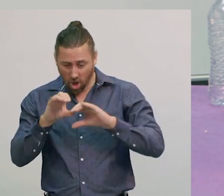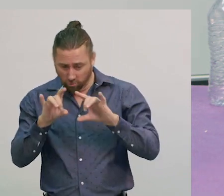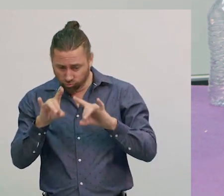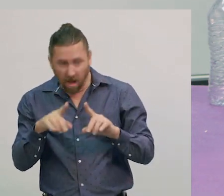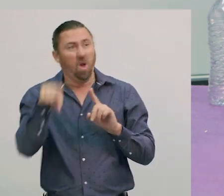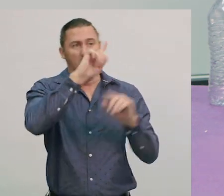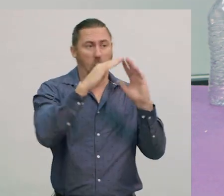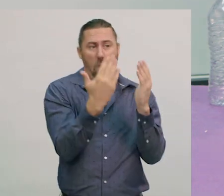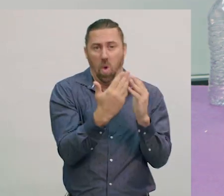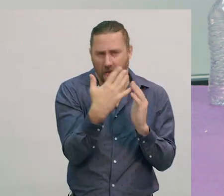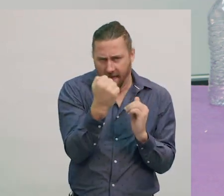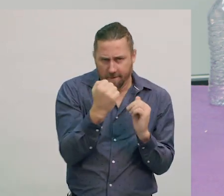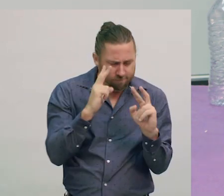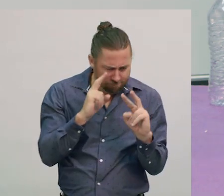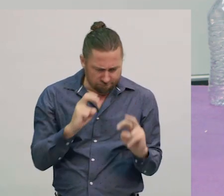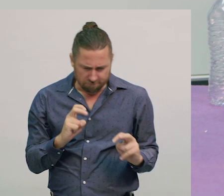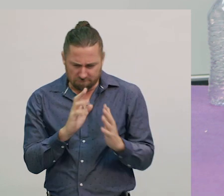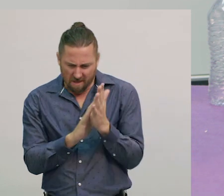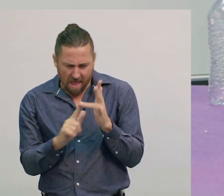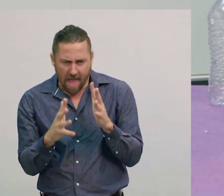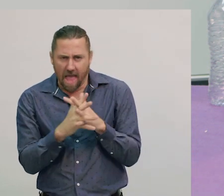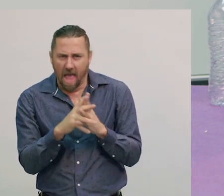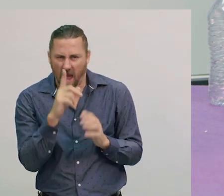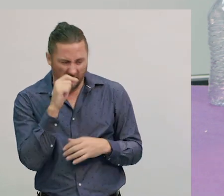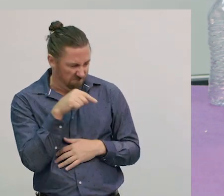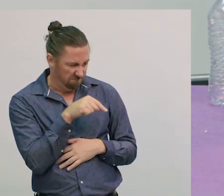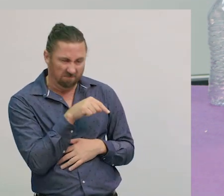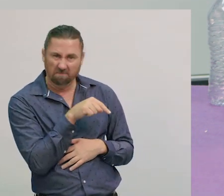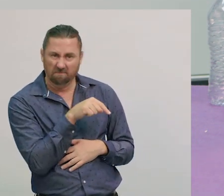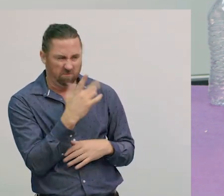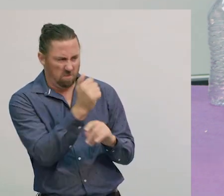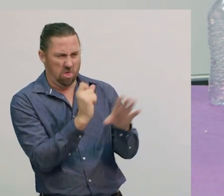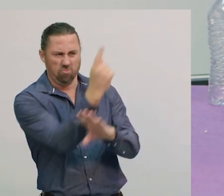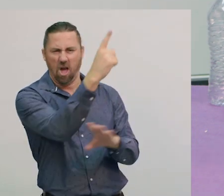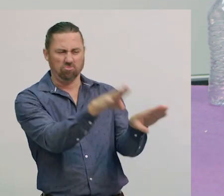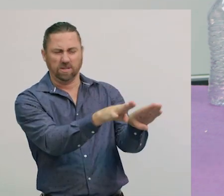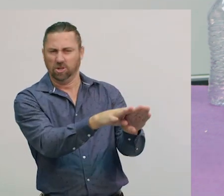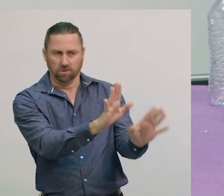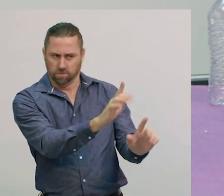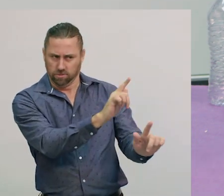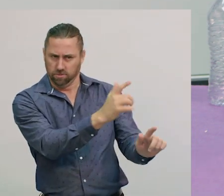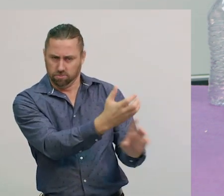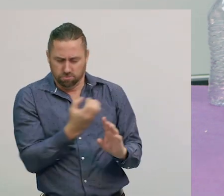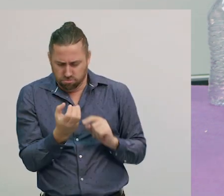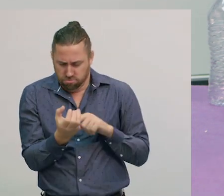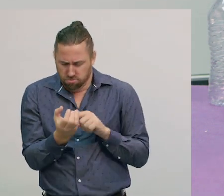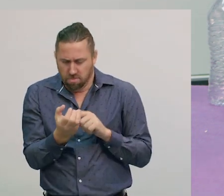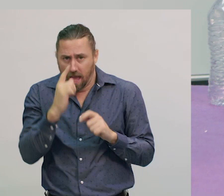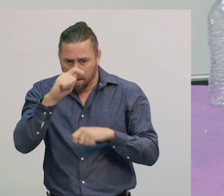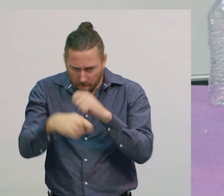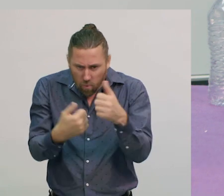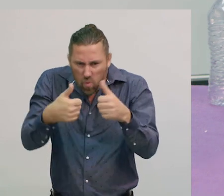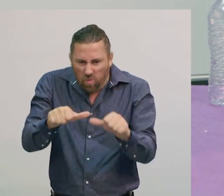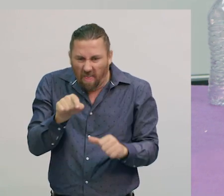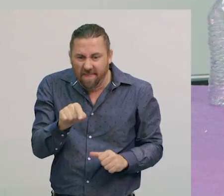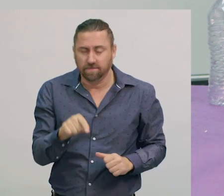world are currently investigating how we can take something we would normally throw away and turn it into something useful.